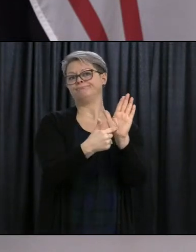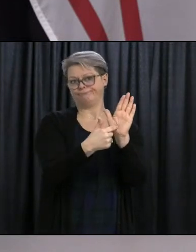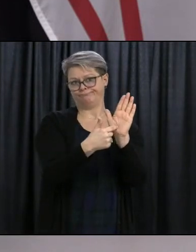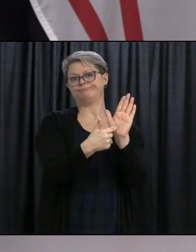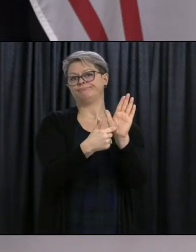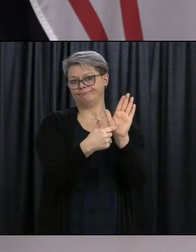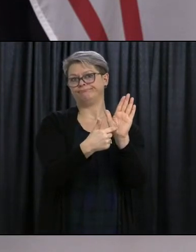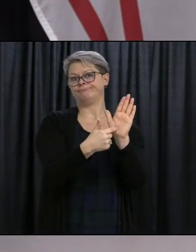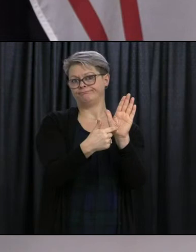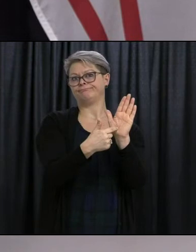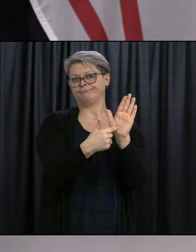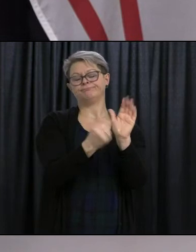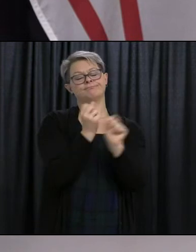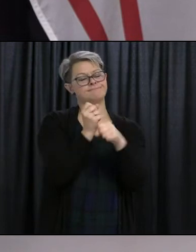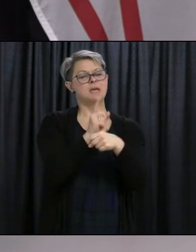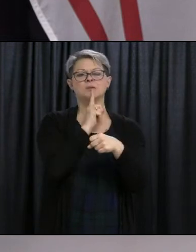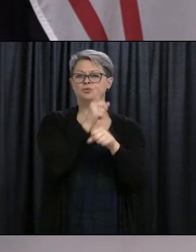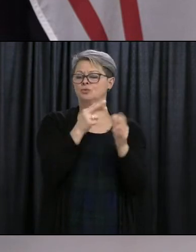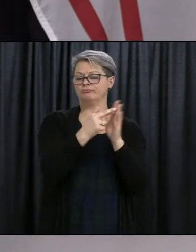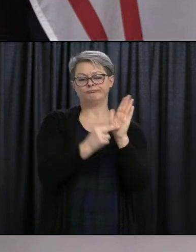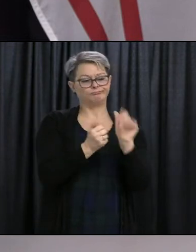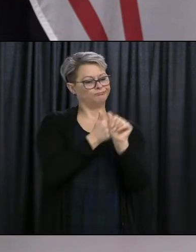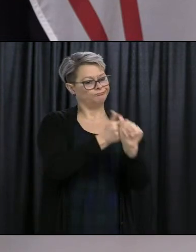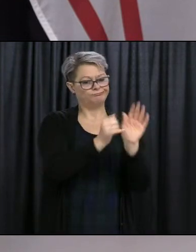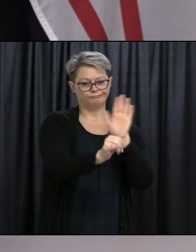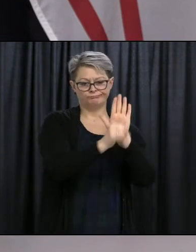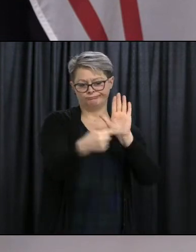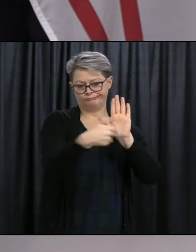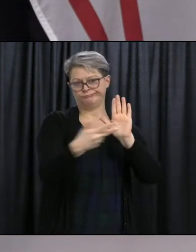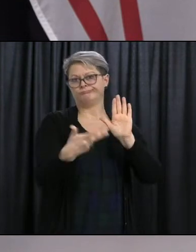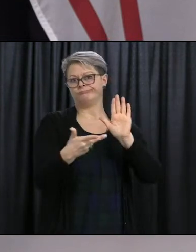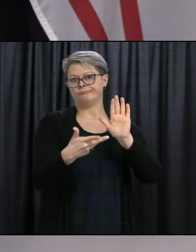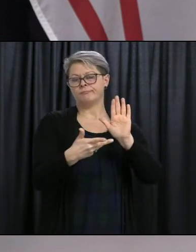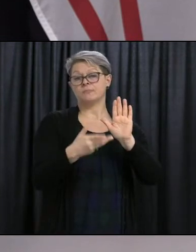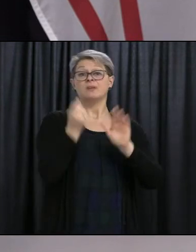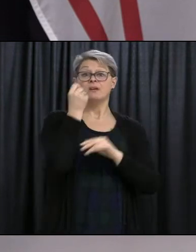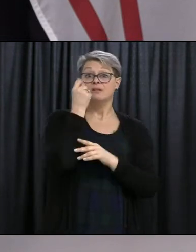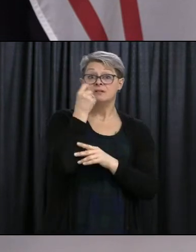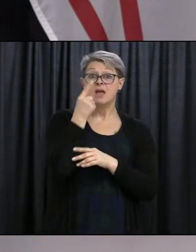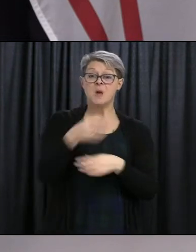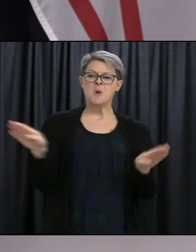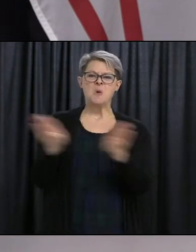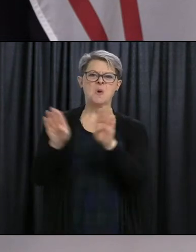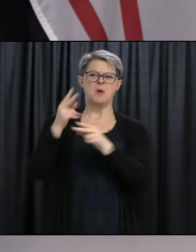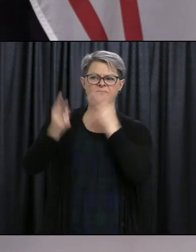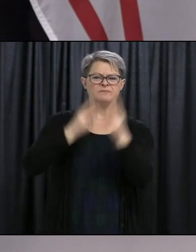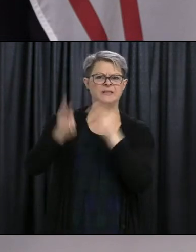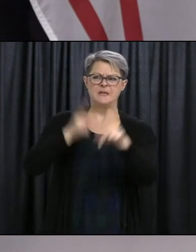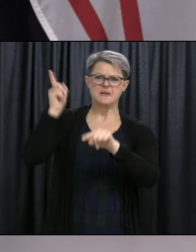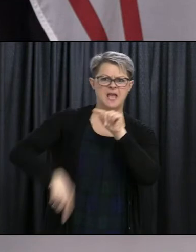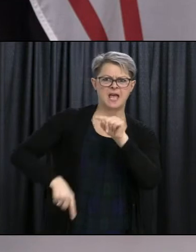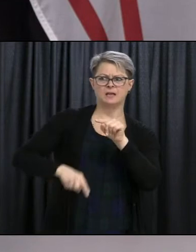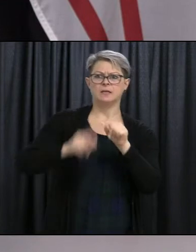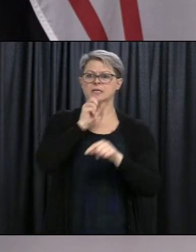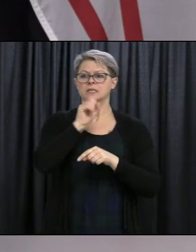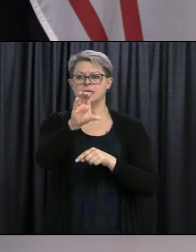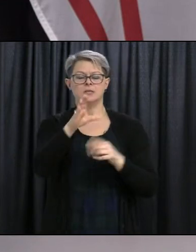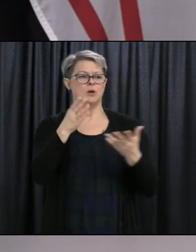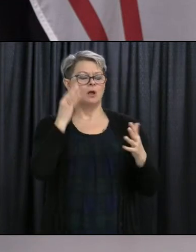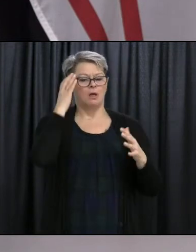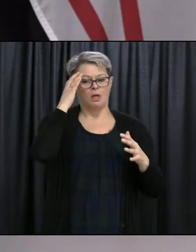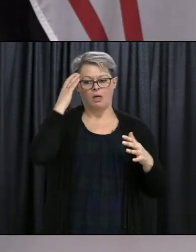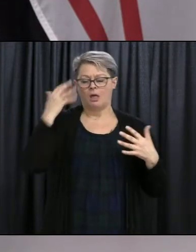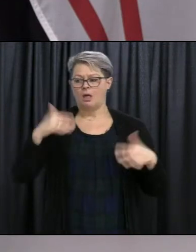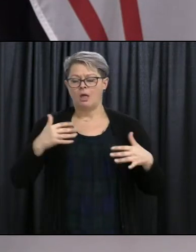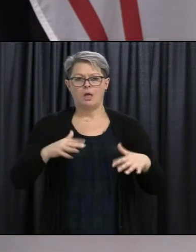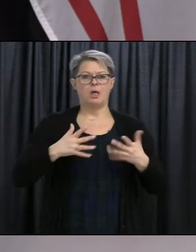measures that we identified, but we did recognize that shutting down visitation completely was very hard on a lot of seniors, a lot of residents